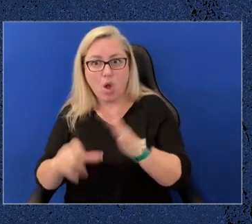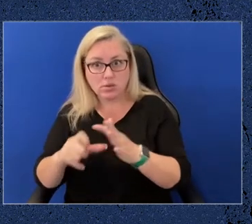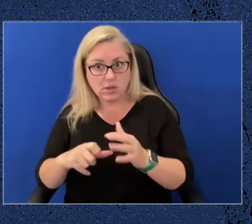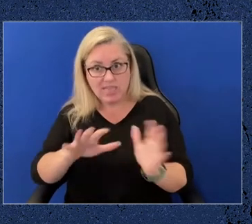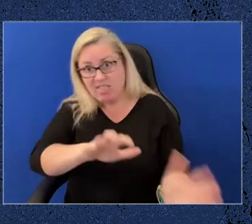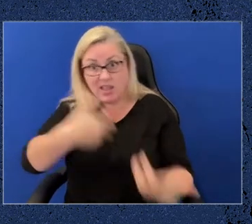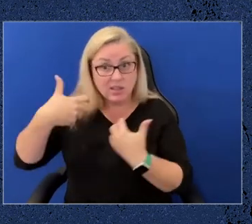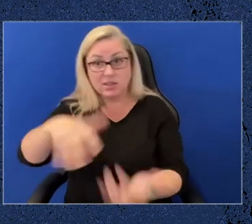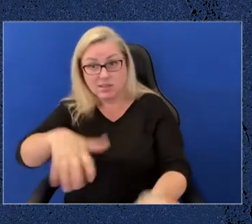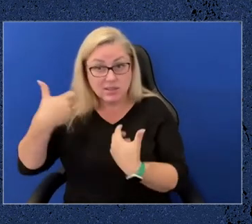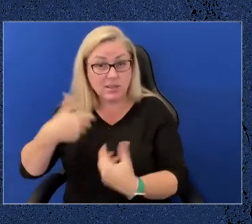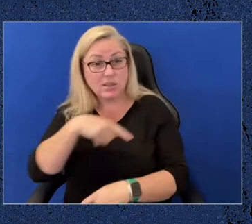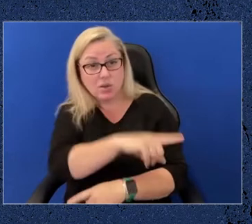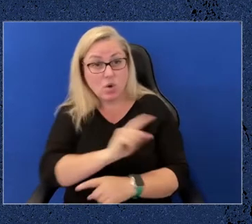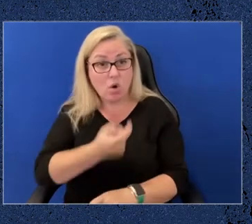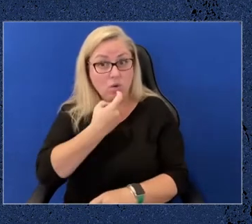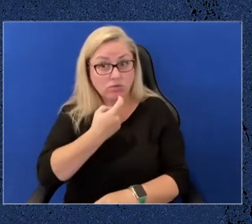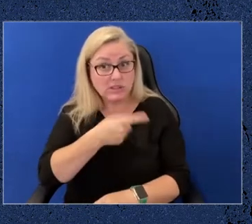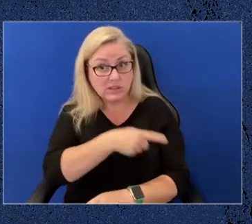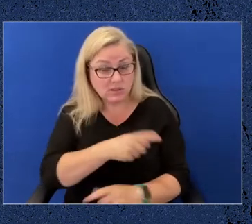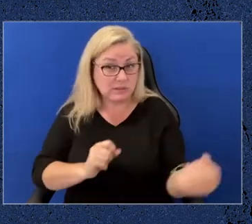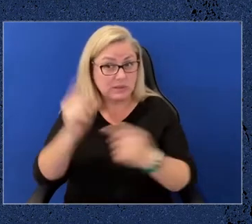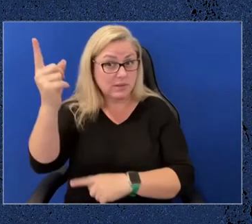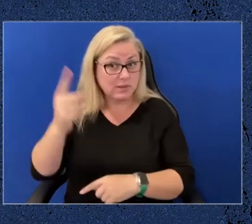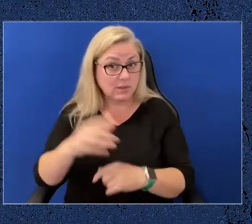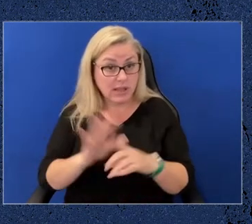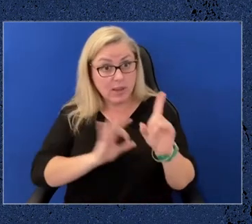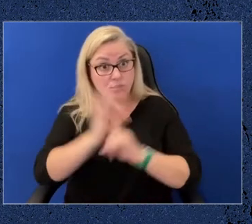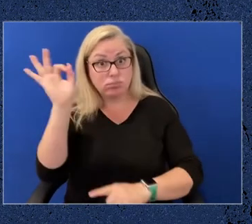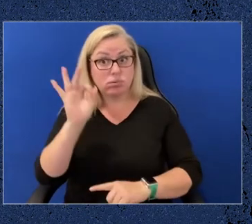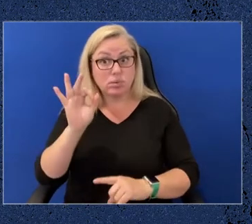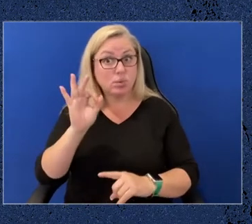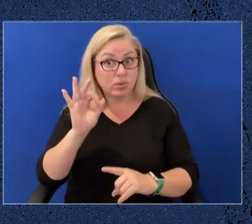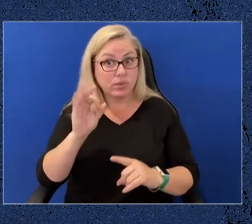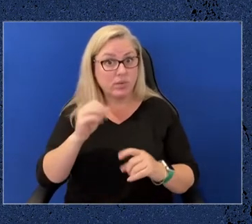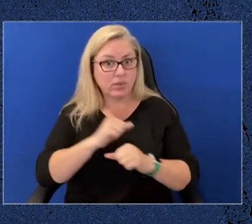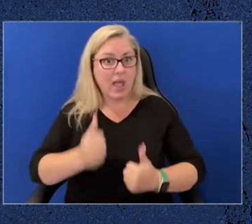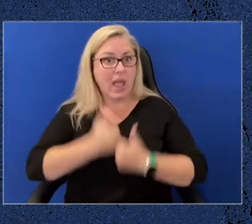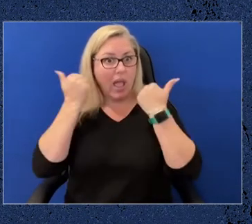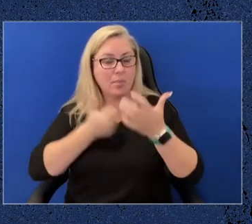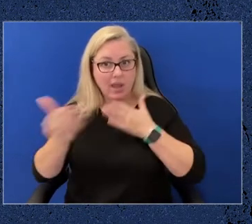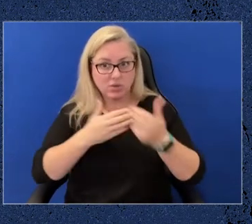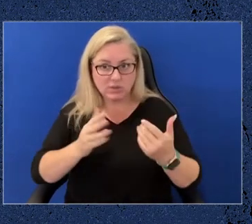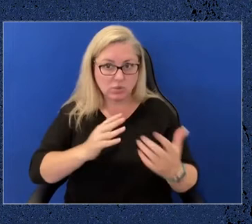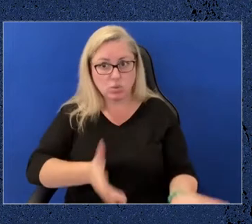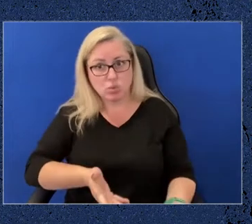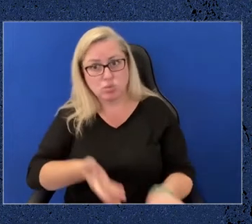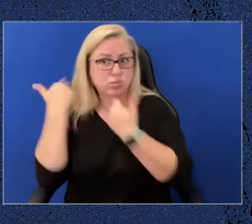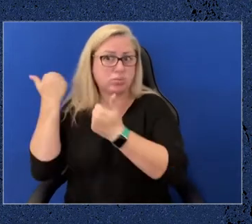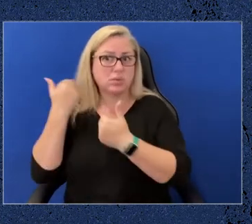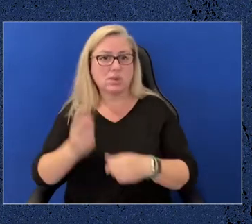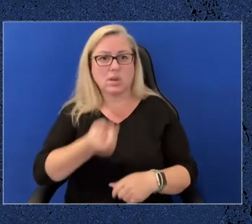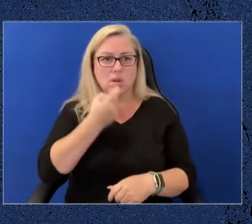out now. Is that, I mean, would that improve our management, just ripping the concrete out, or do we need to do a lot more? Ripping the concrete out is a